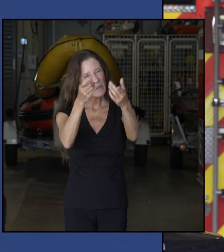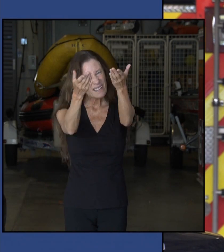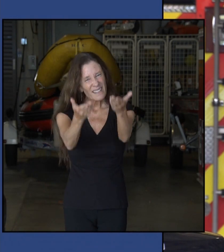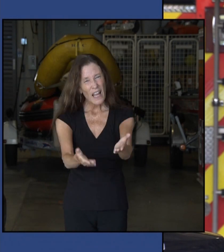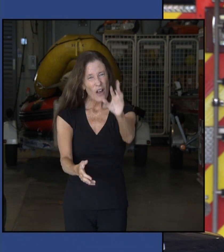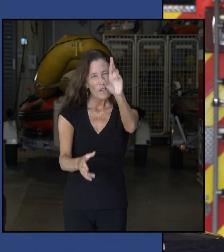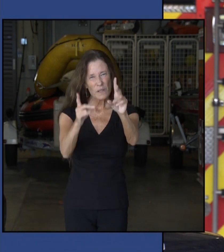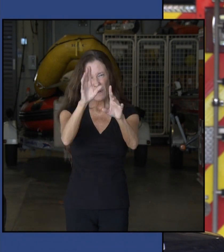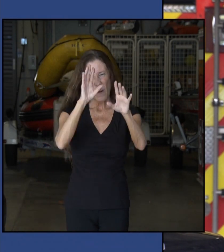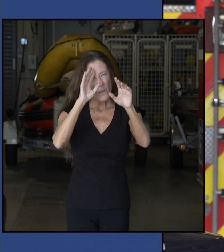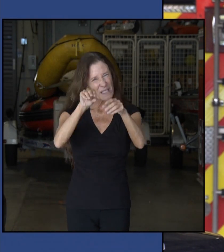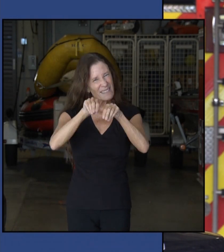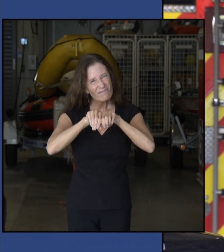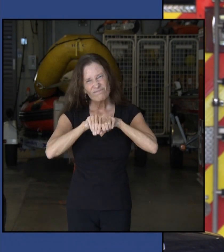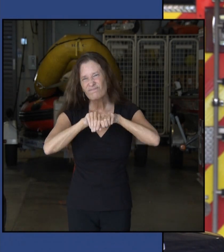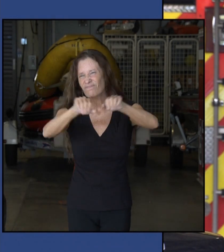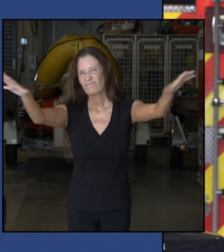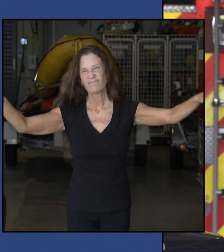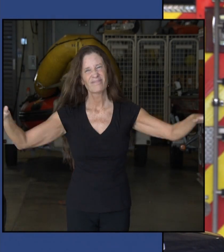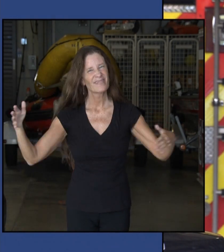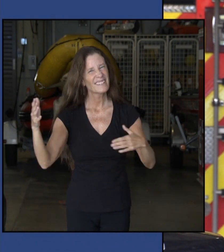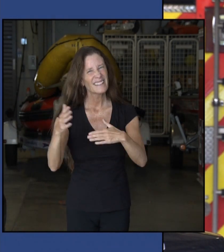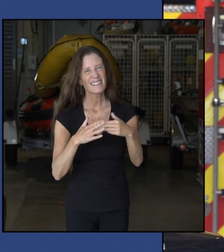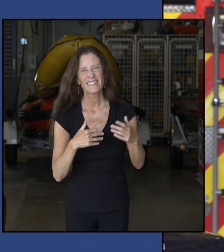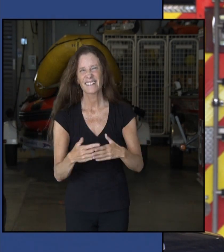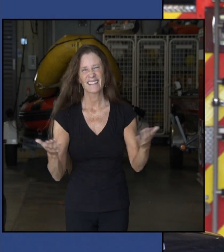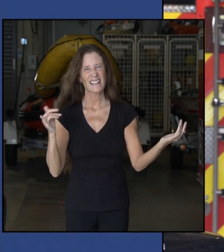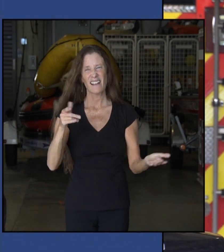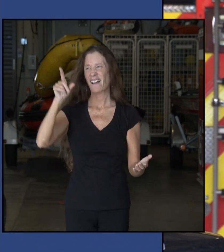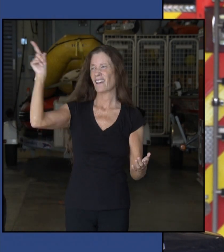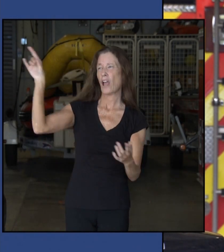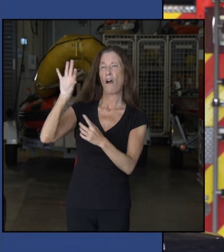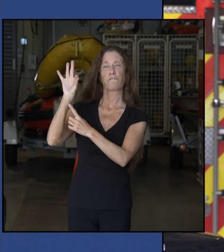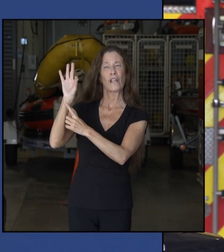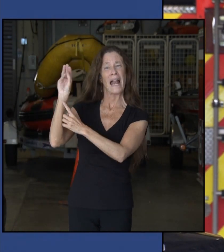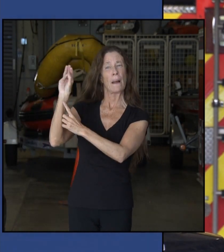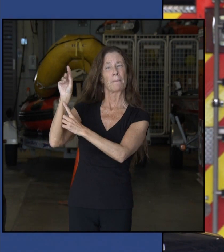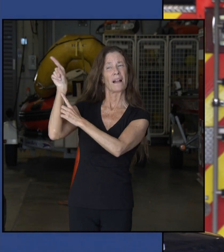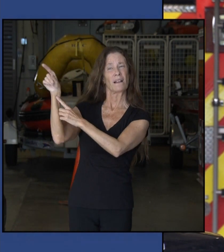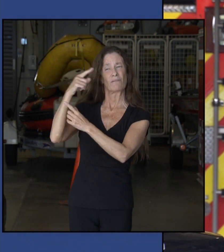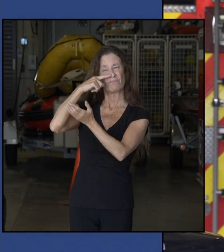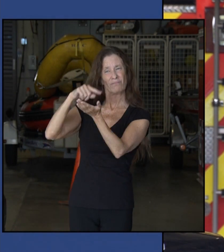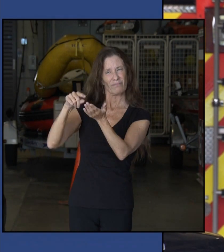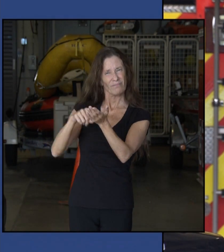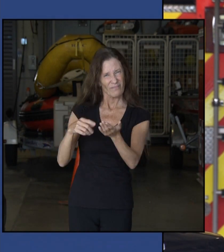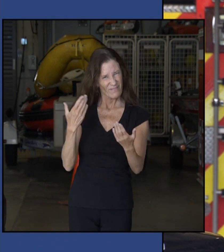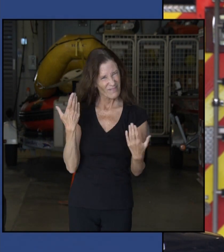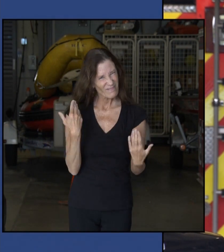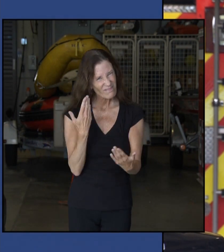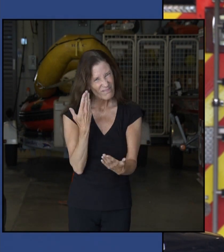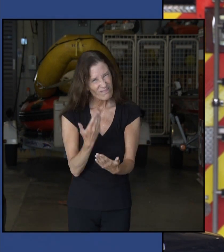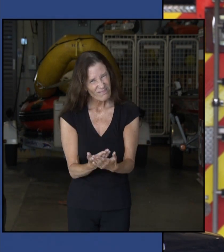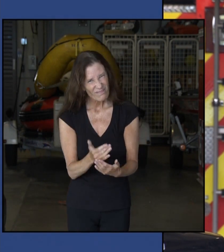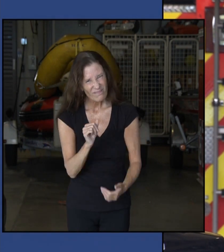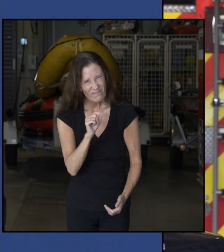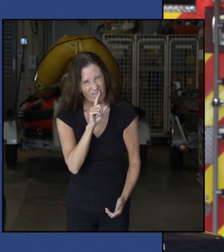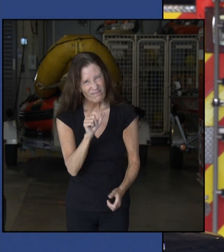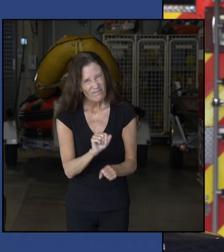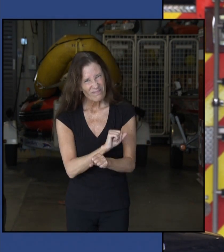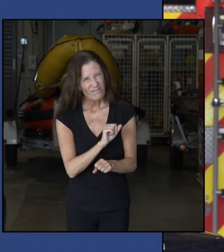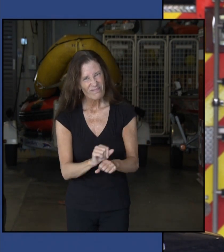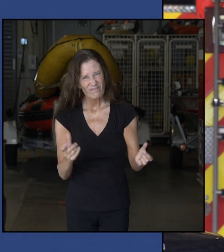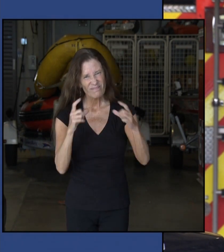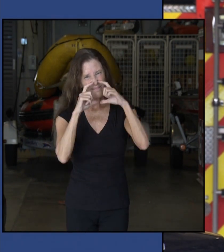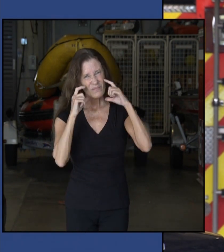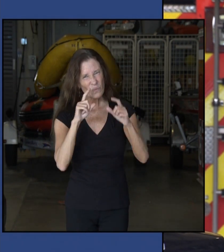right, and I think the Franklin Marshall poll showed this, it's become politicized, but I'm not sure why that is. If you're a Republican and